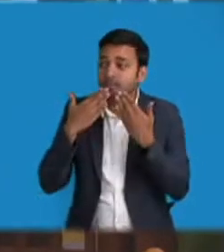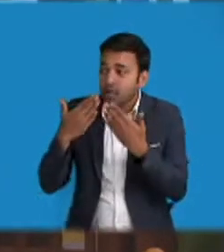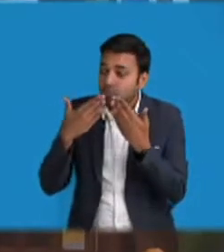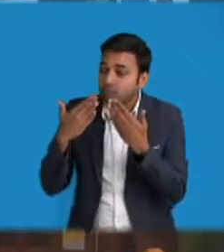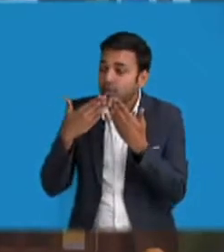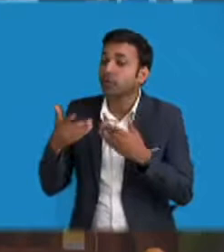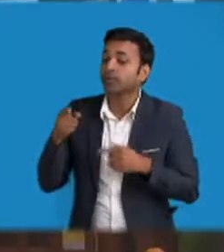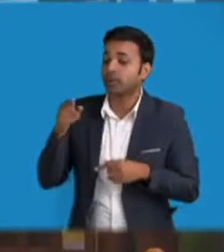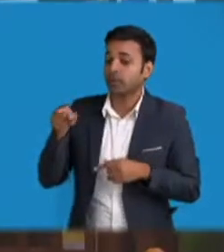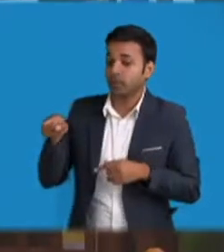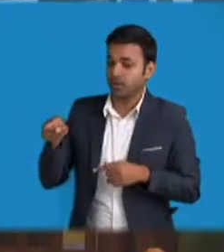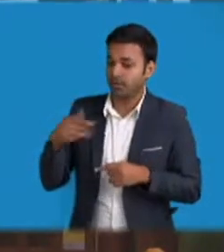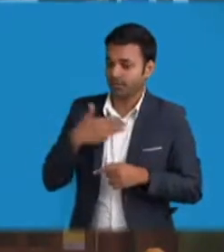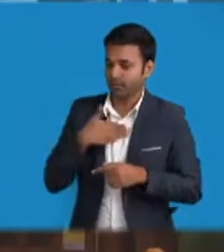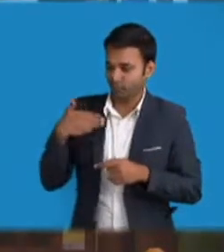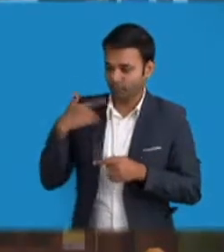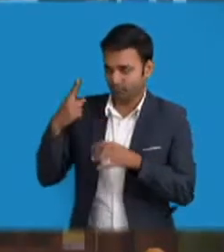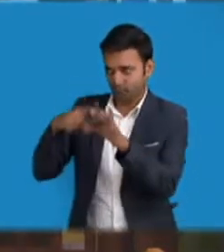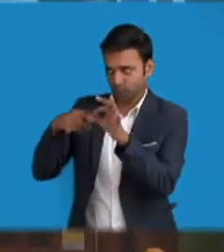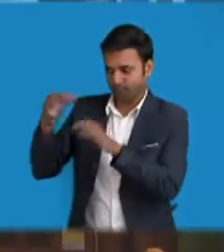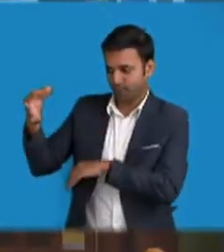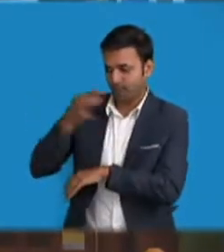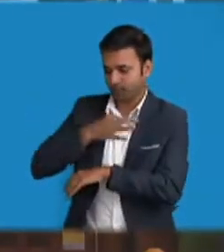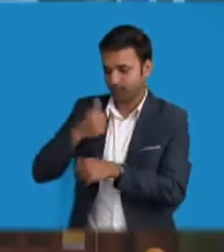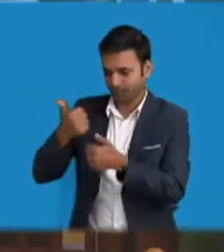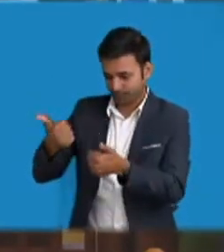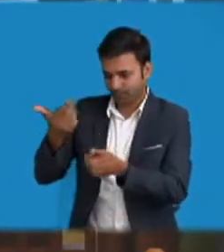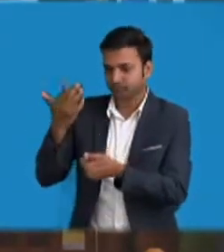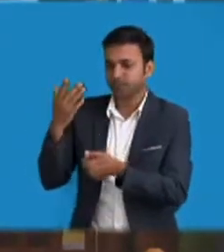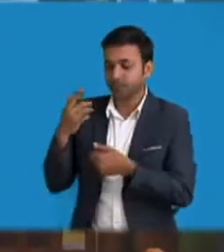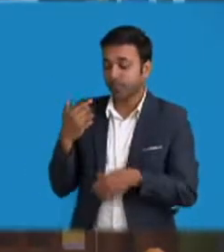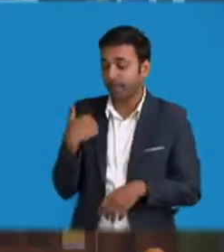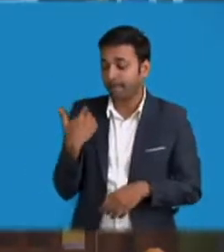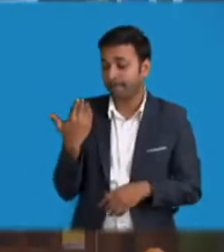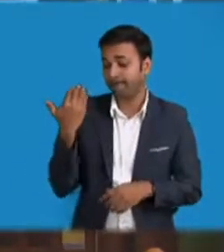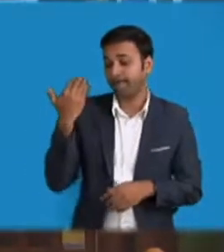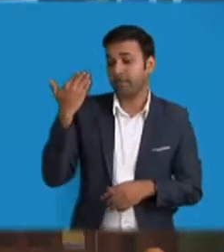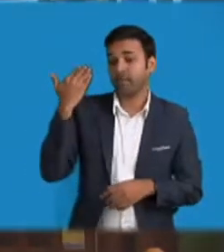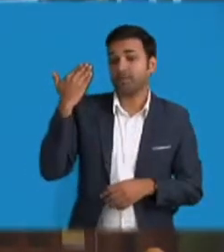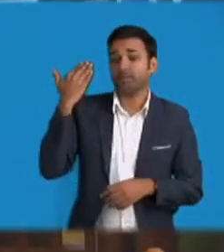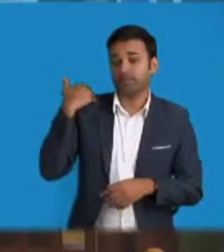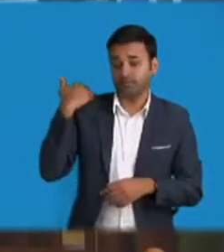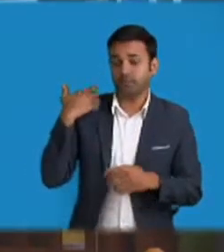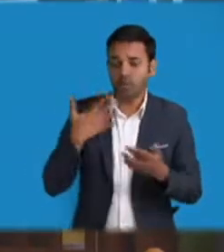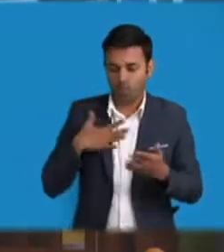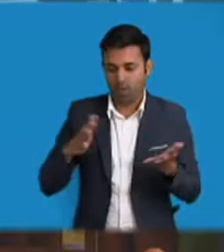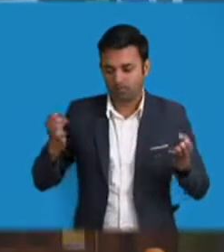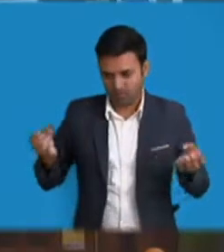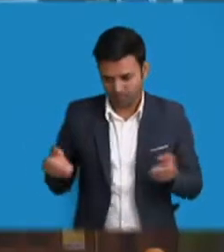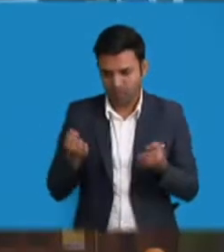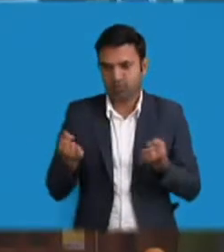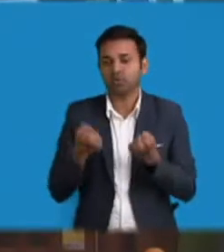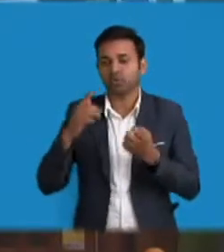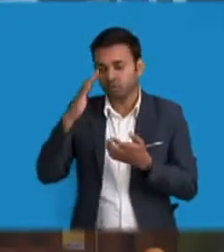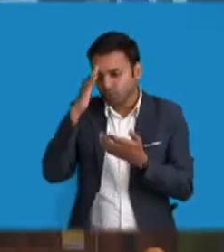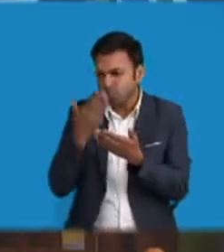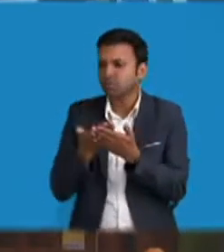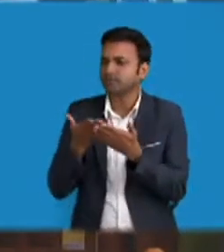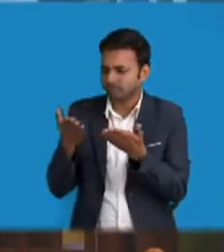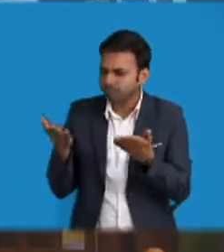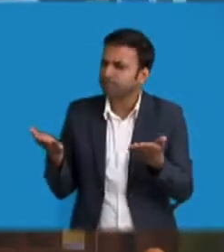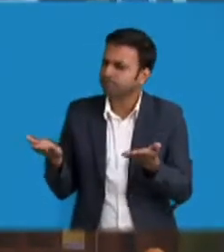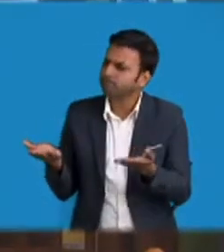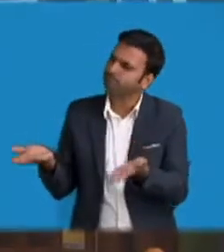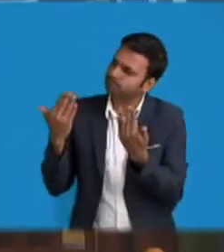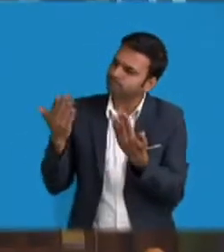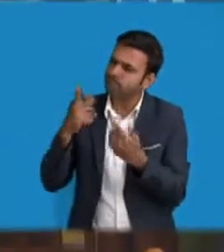As alluded to earlier on, we have also encouraged these students to come and take short courses at the various